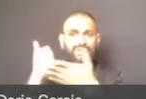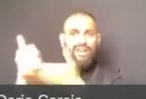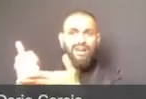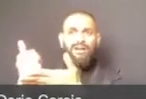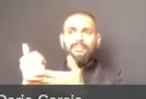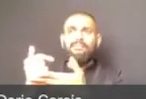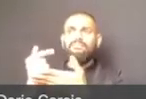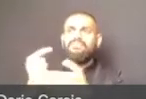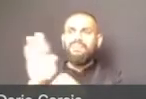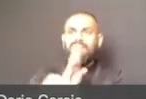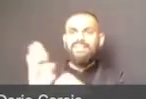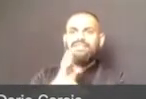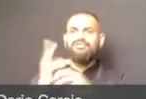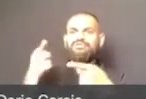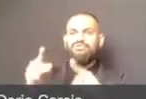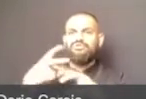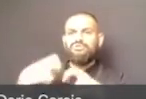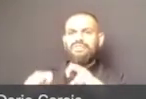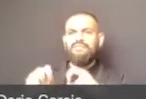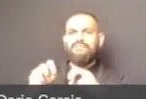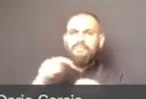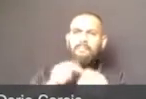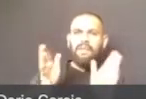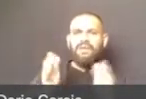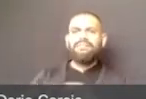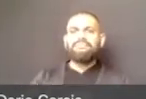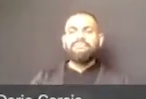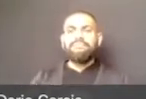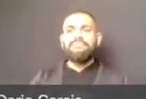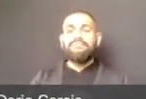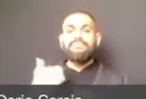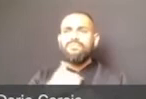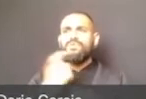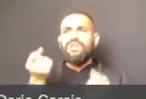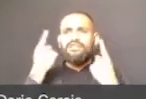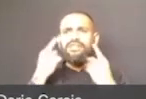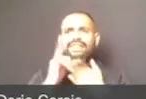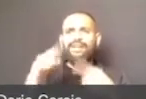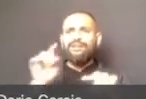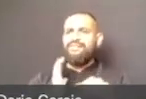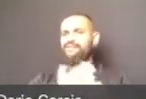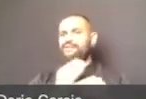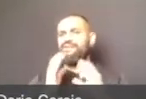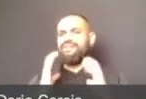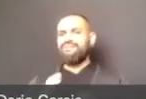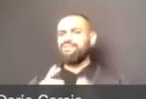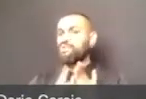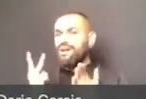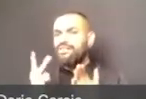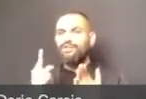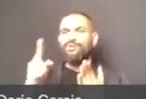through this very tough period. And we thoroughly understand that you're our customers twice. I mean, you live in our